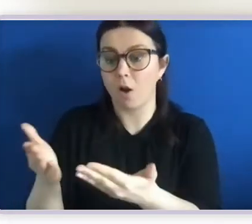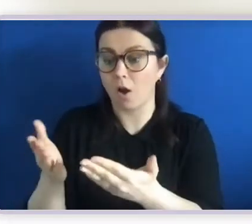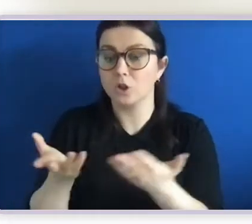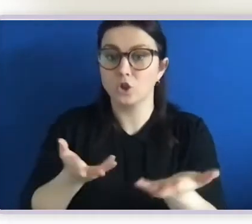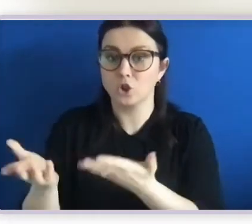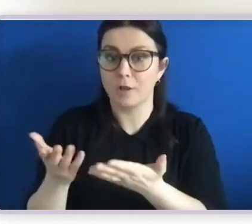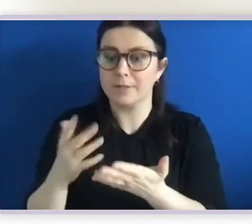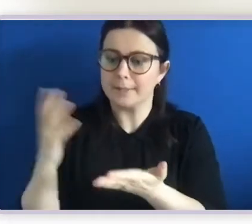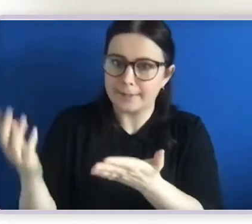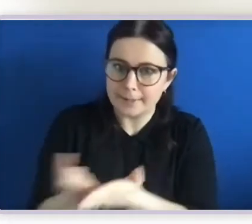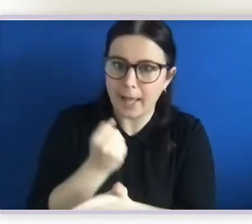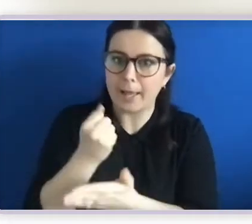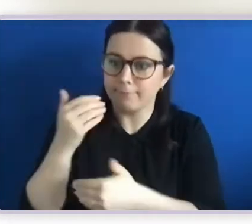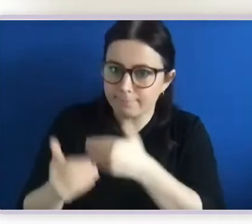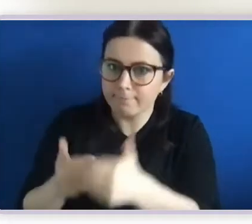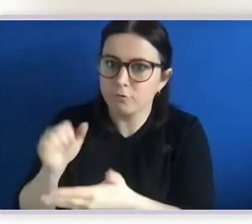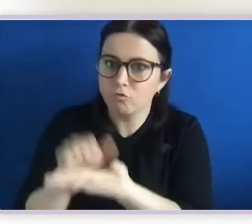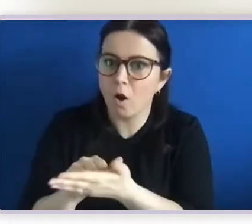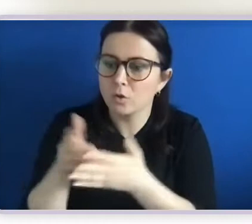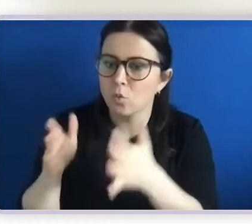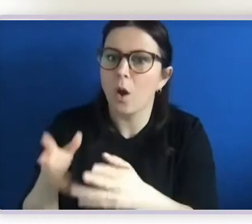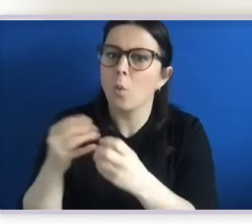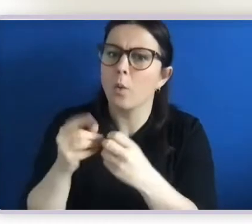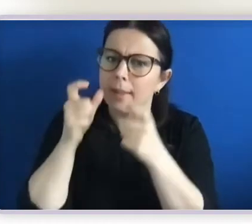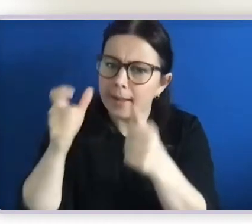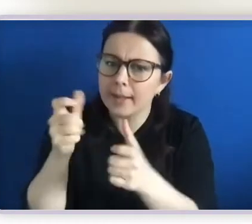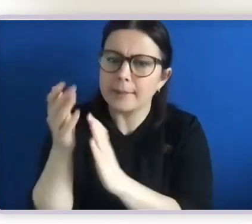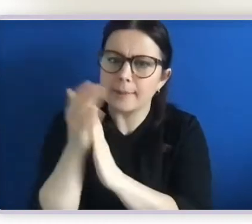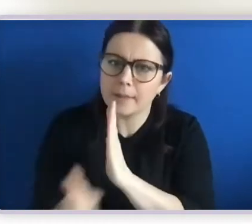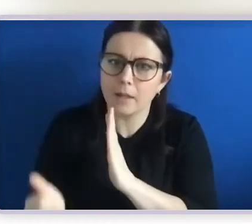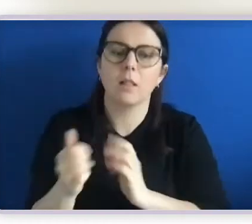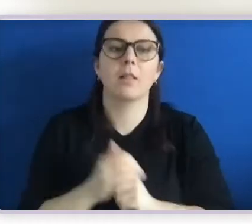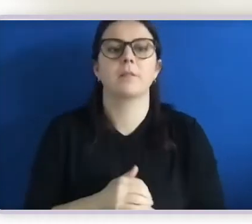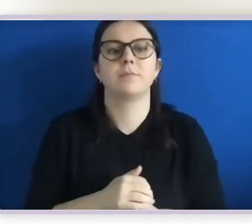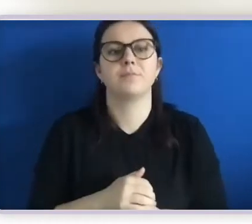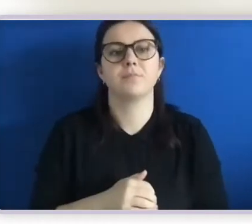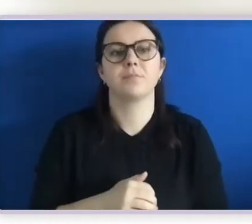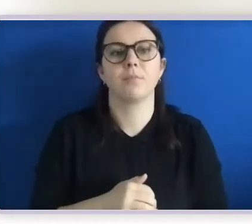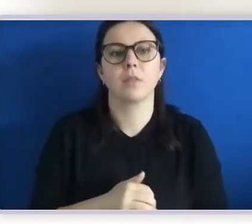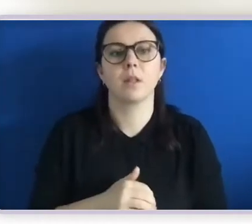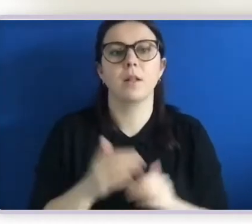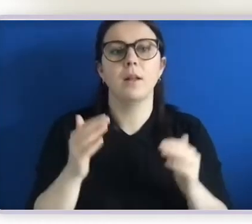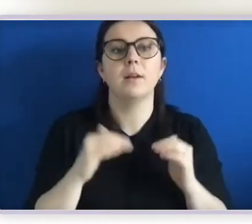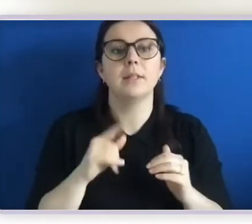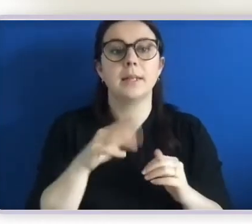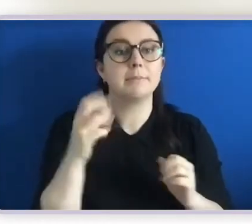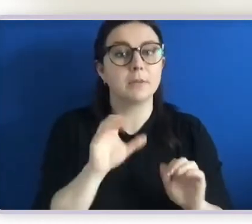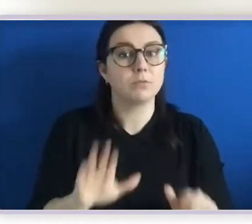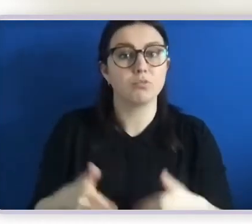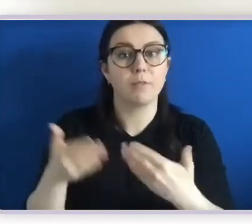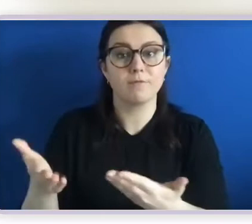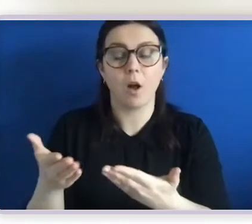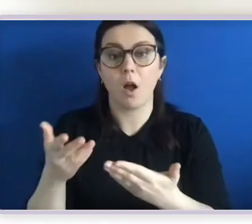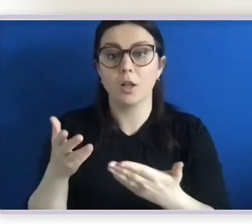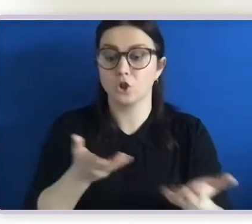manner with care and skill. 4th one is they must provide services with integrity and